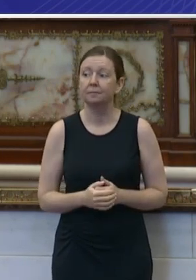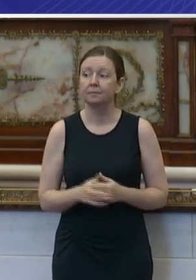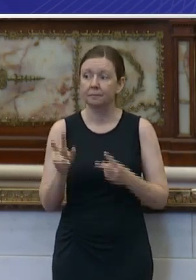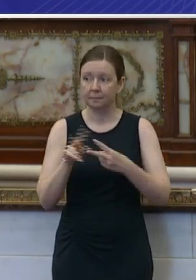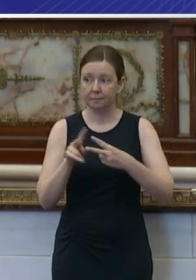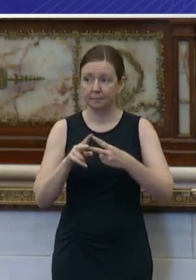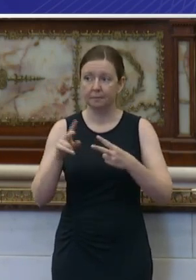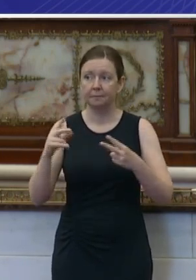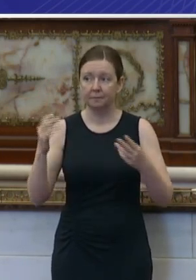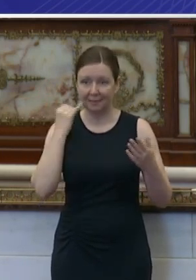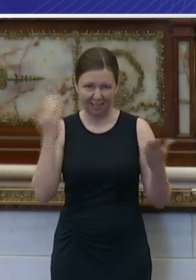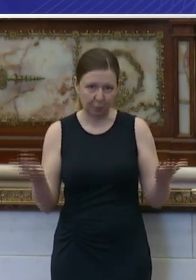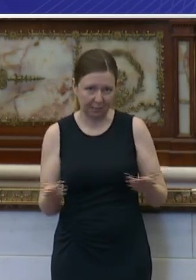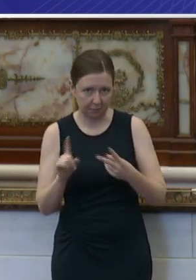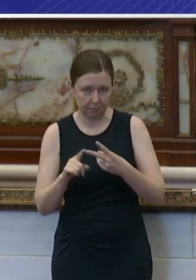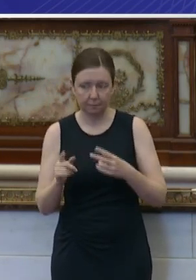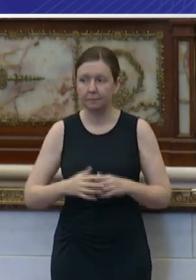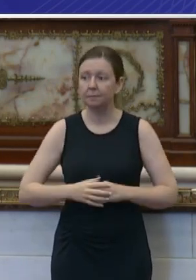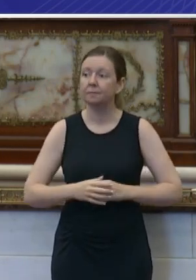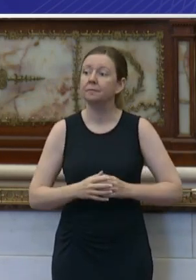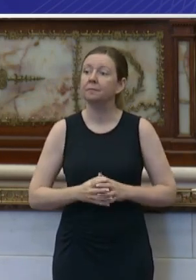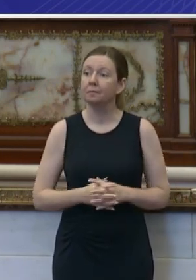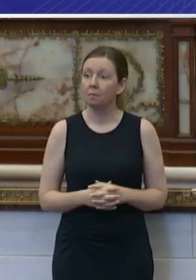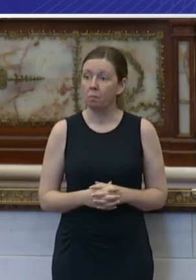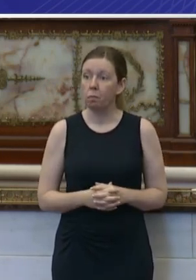if present.